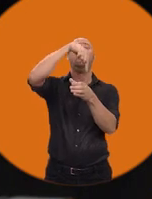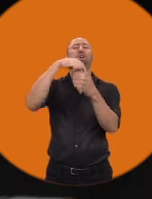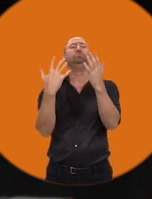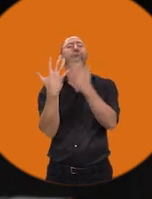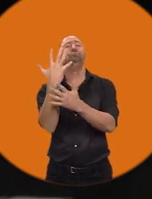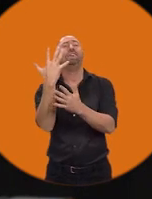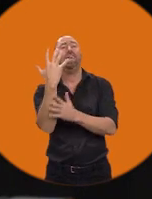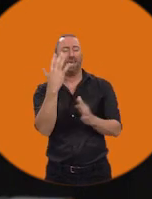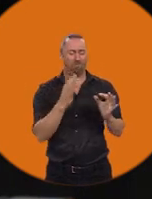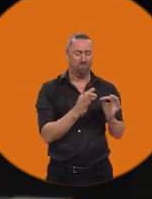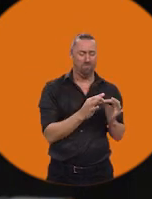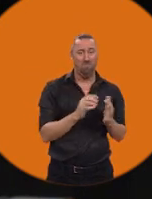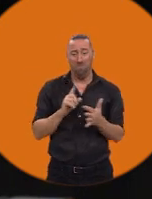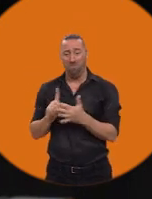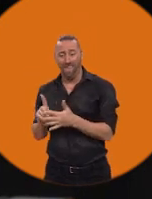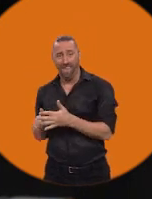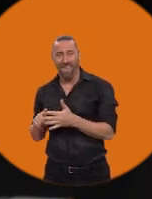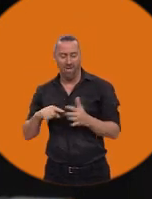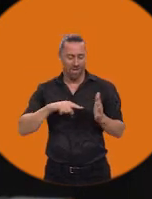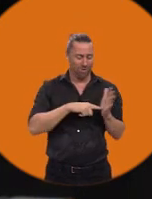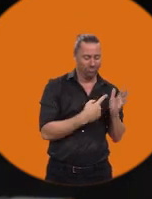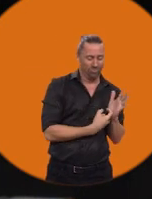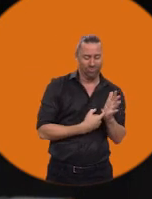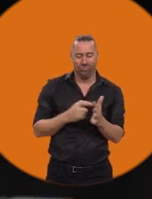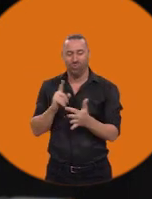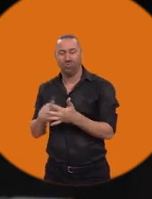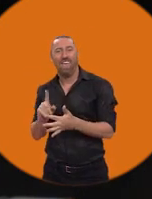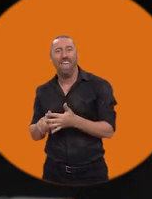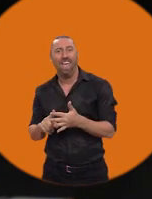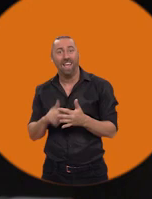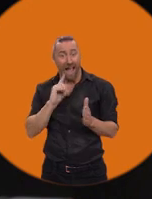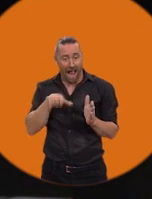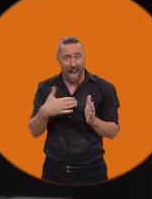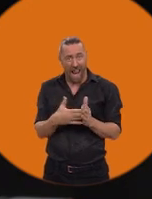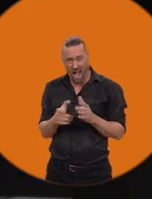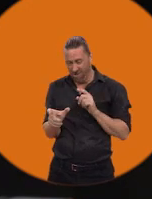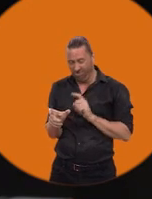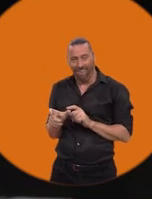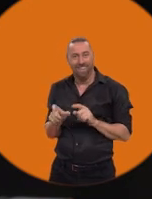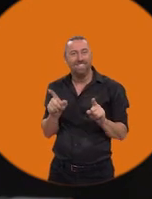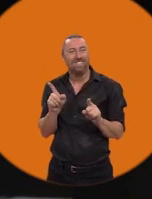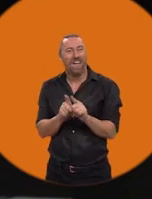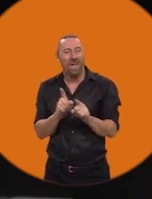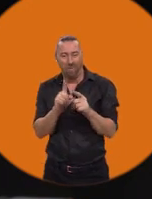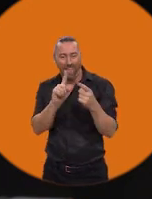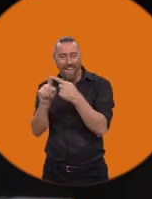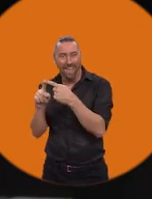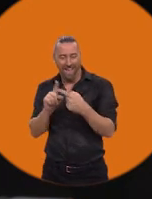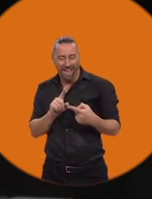large green tree. You're very clever. Bee and tree are rhyming